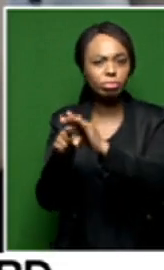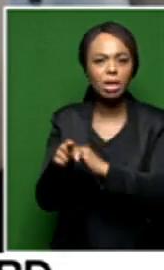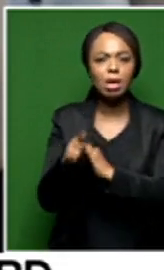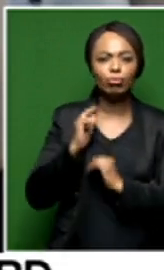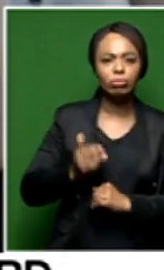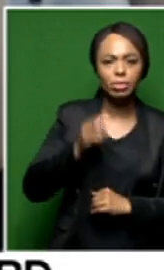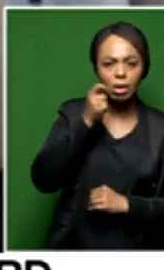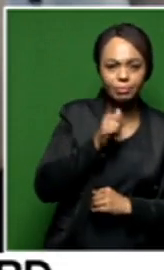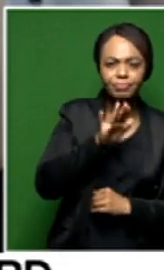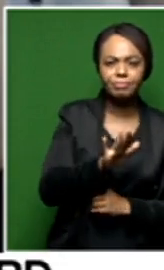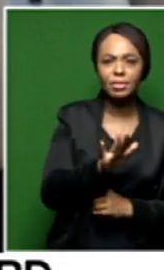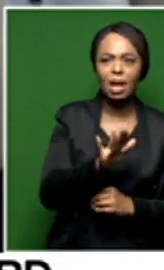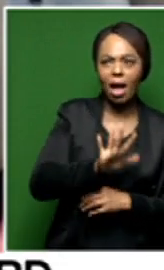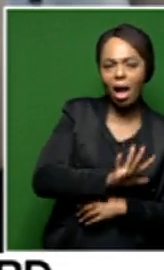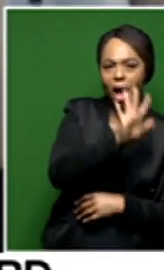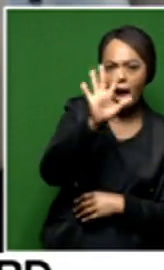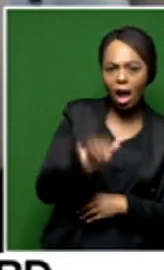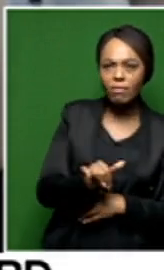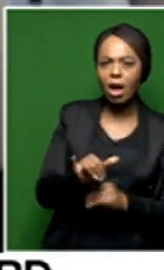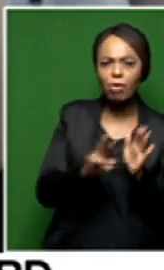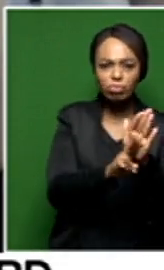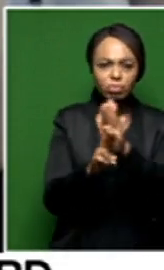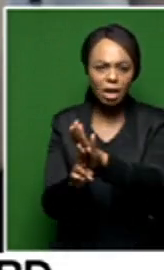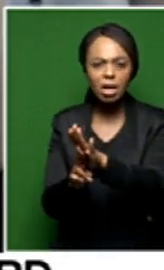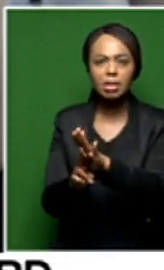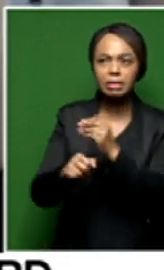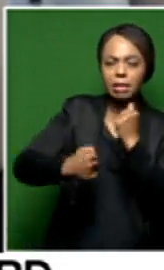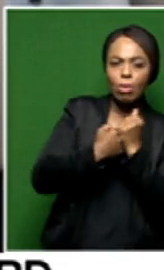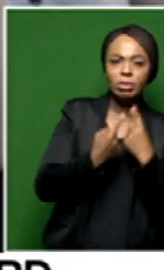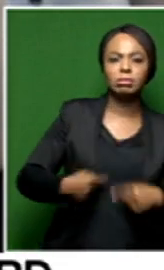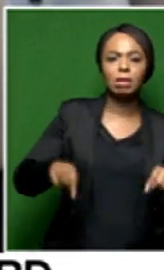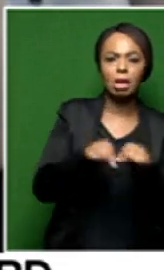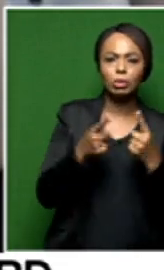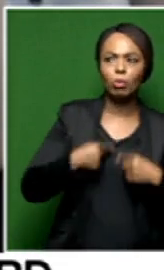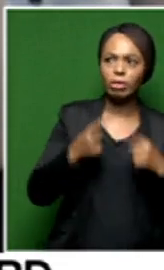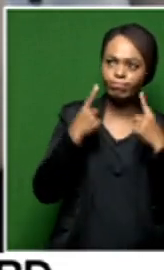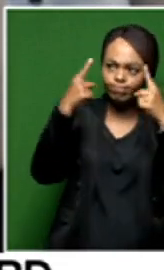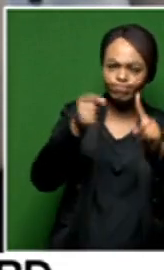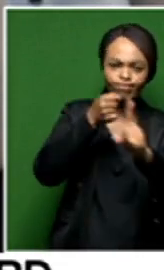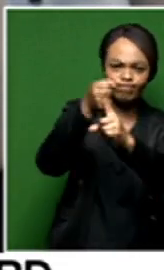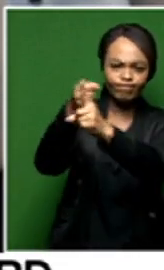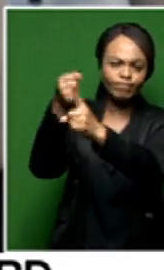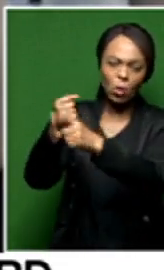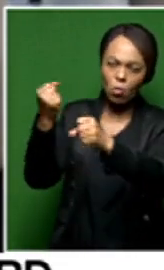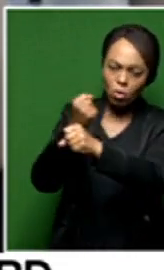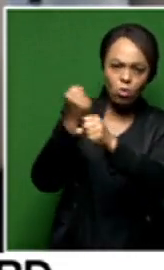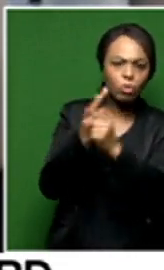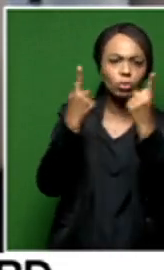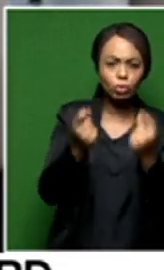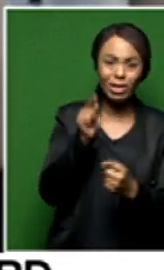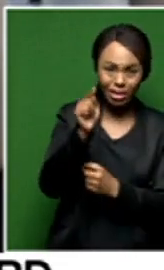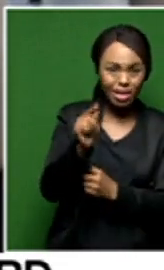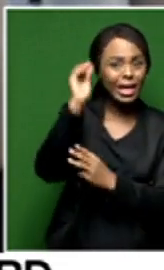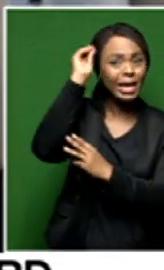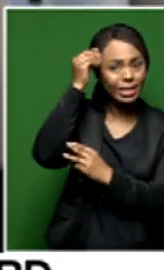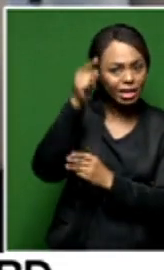the African continent? And we thought it was great and they supported us and left us at that. So we went out and we did all of the work. And it's interesting that some